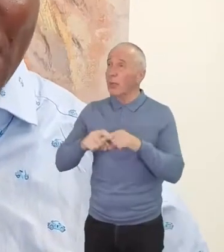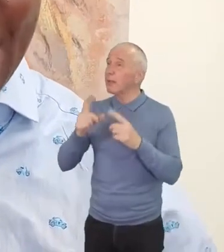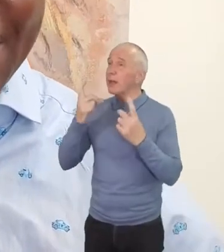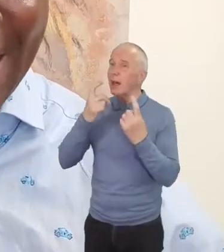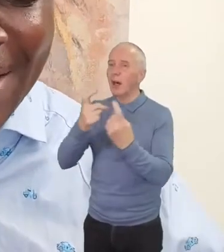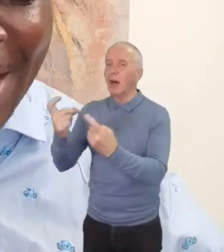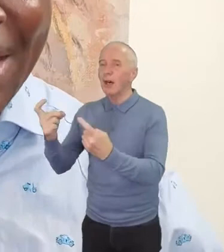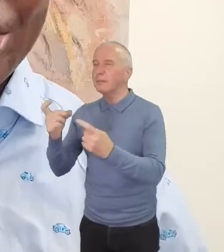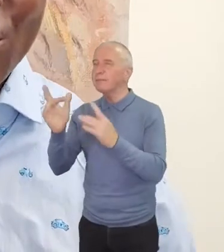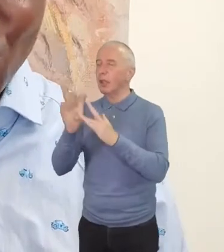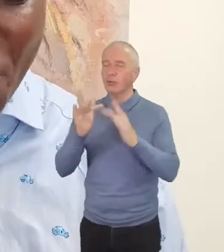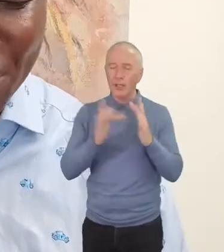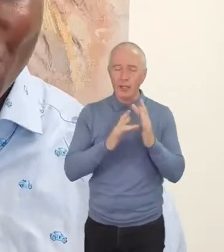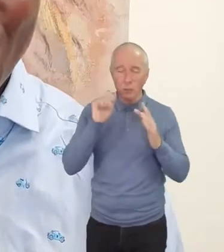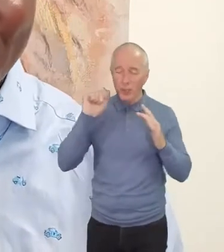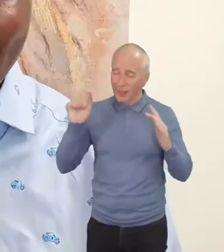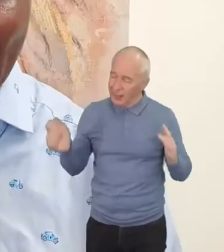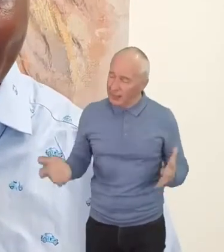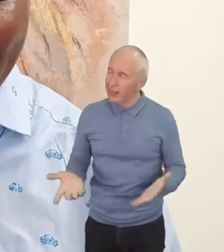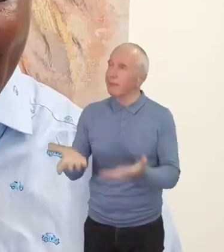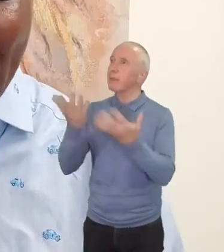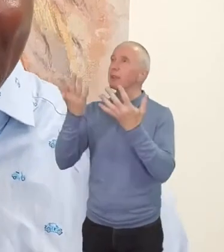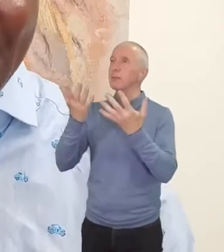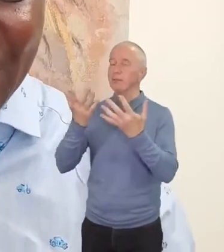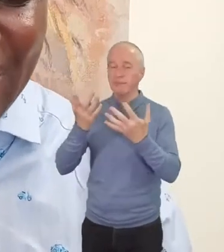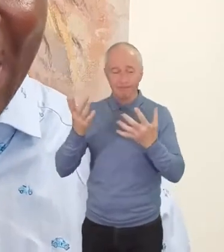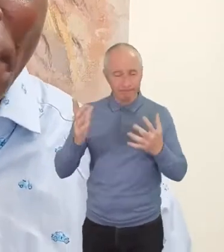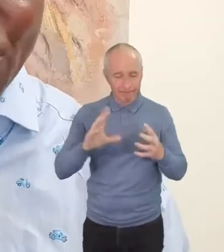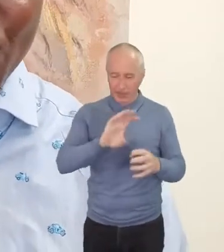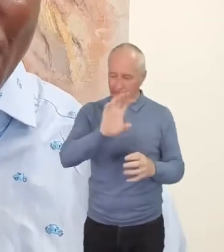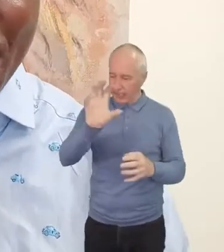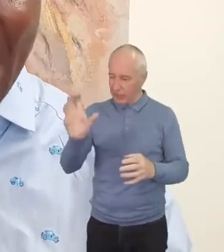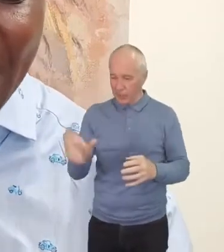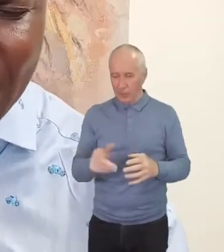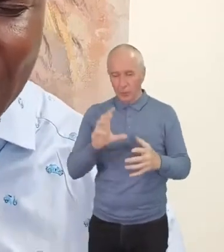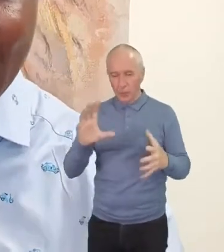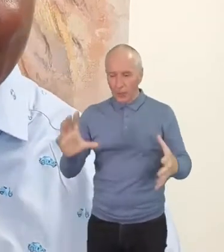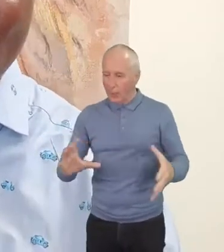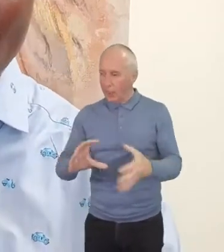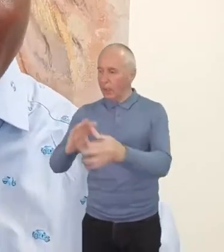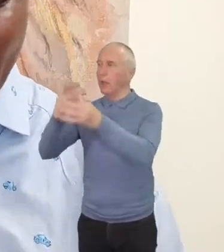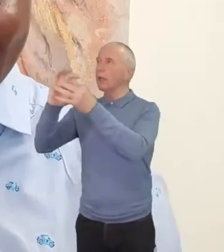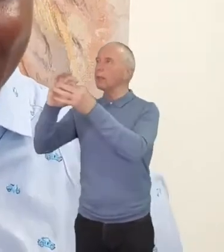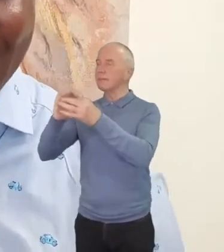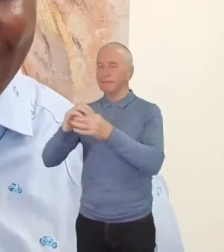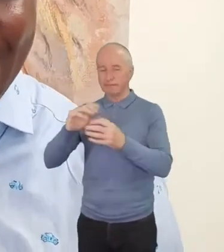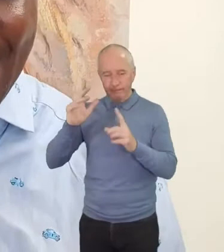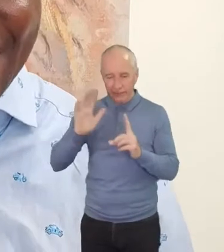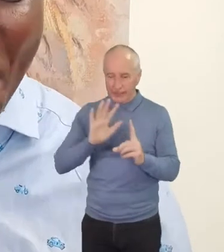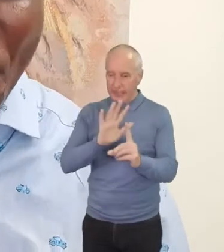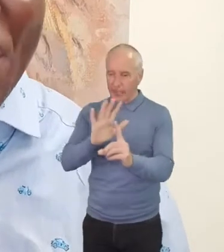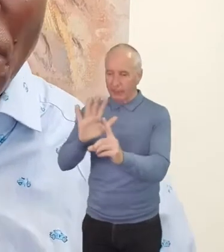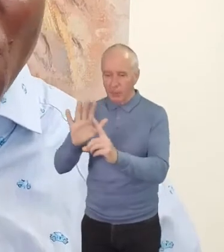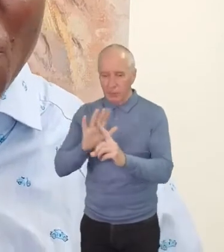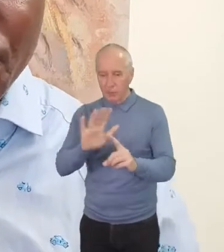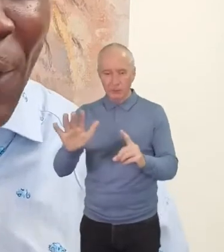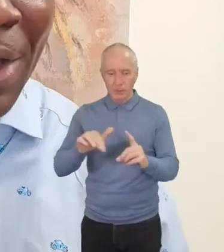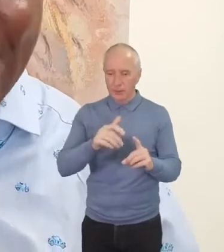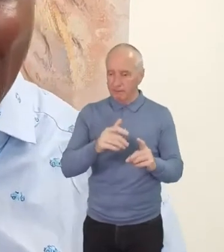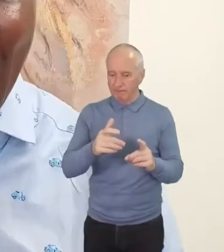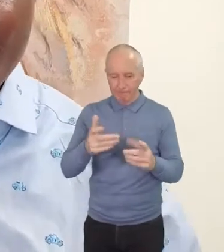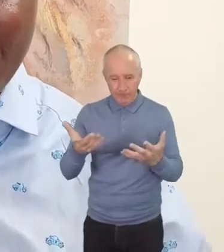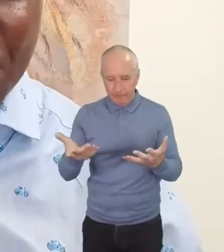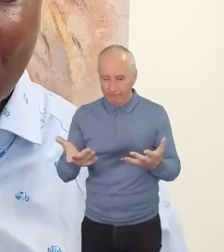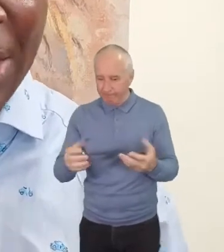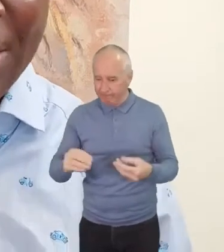up and that the nations will be drawn to him, that disciples will be made and churches will be planted, that people will